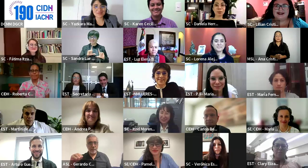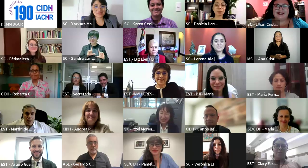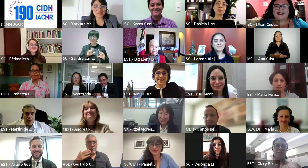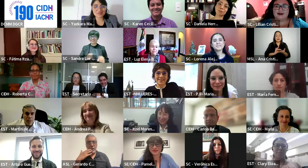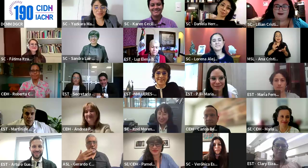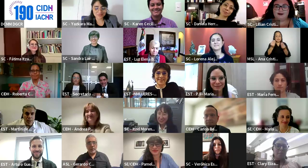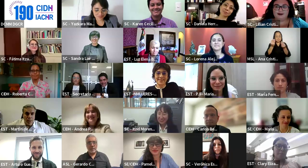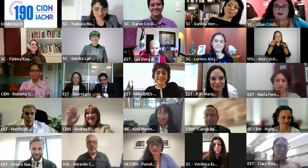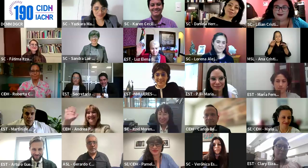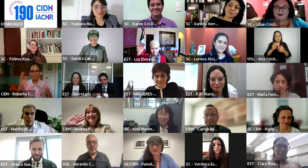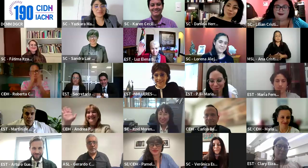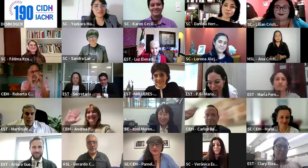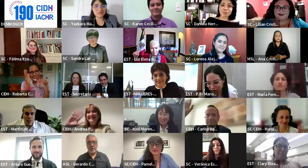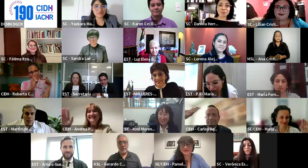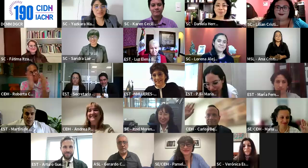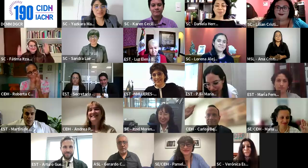Muchas gracias.